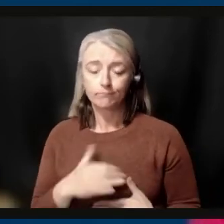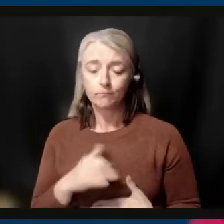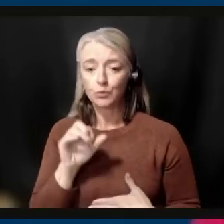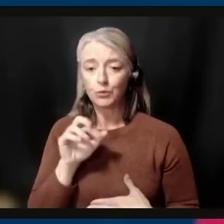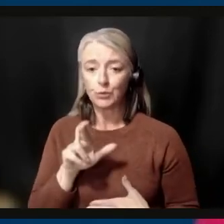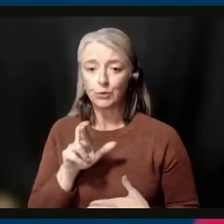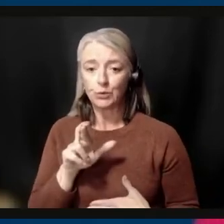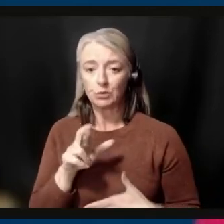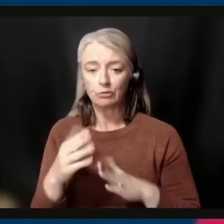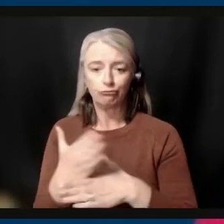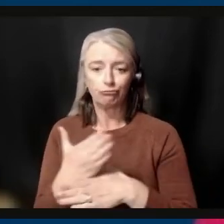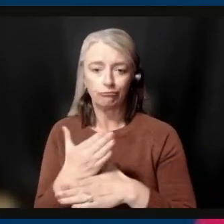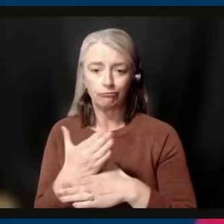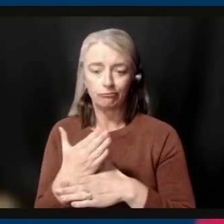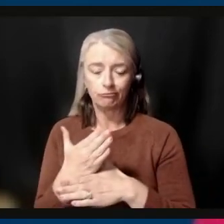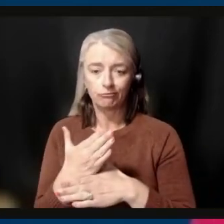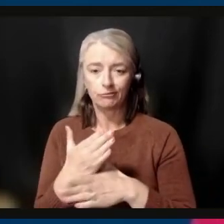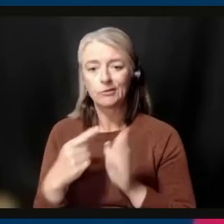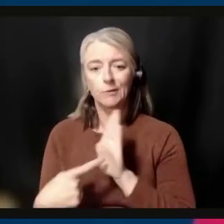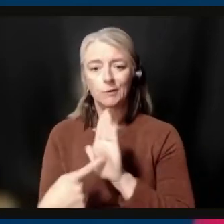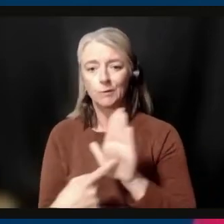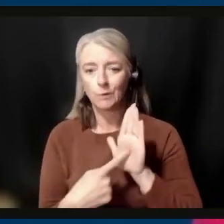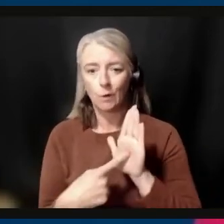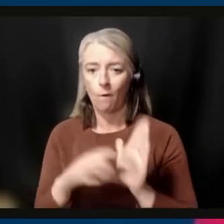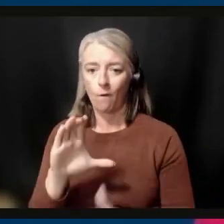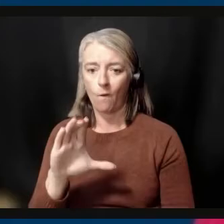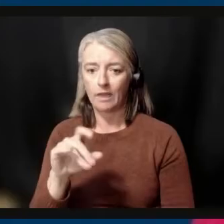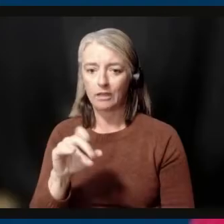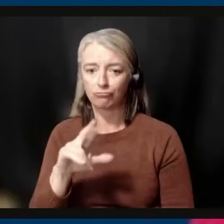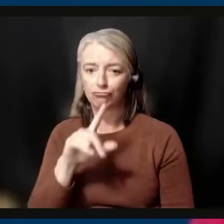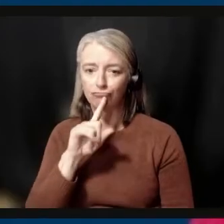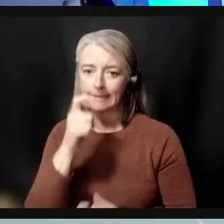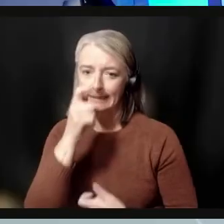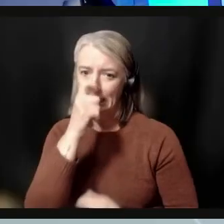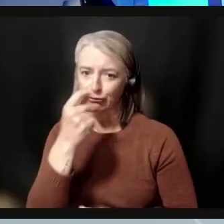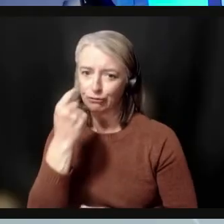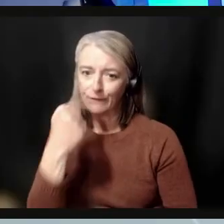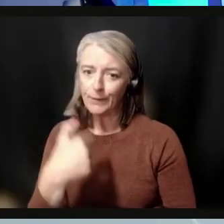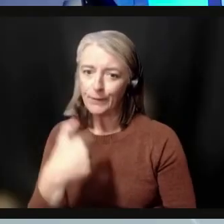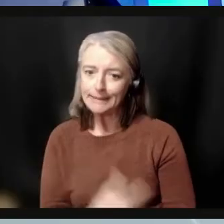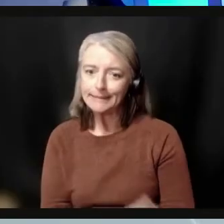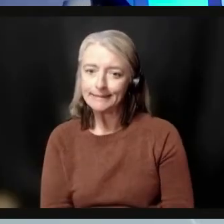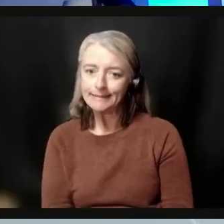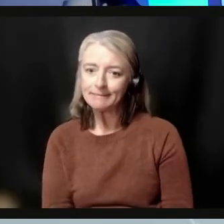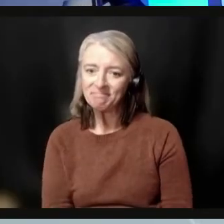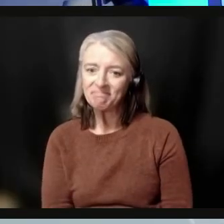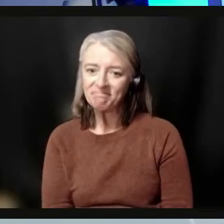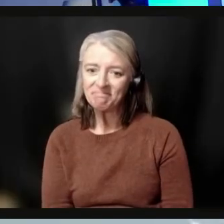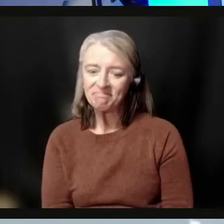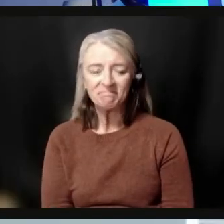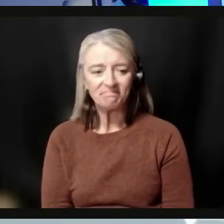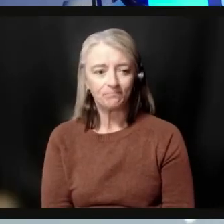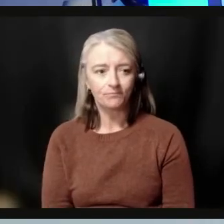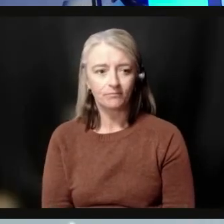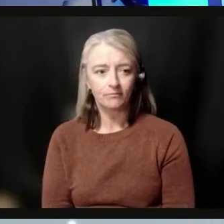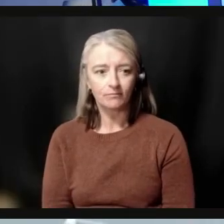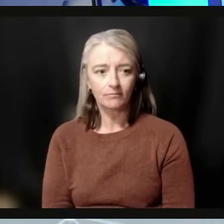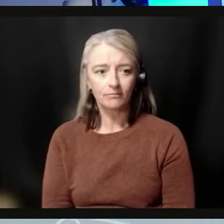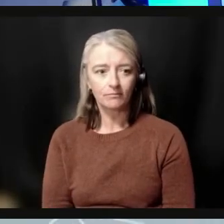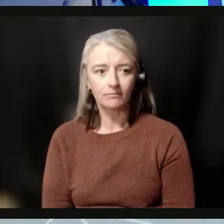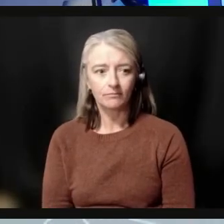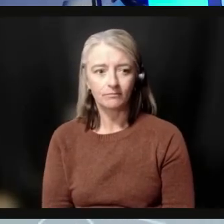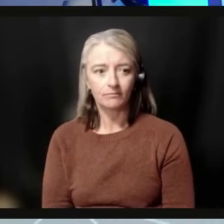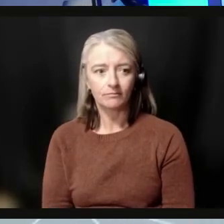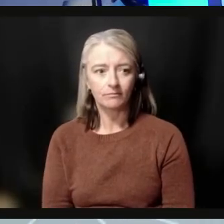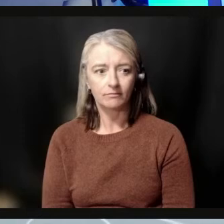cure the cancer and things like that. So that was really interesting for me. Mm-hmm. So we're approaching the end of